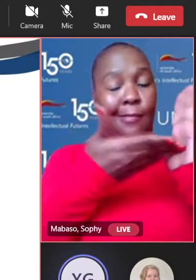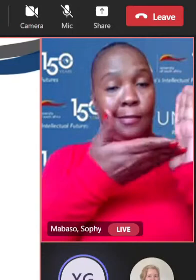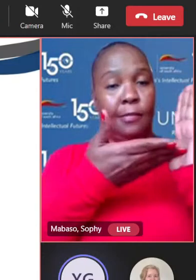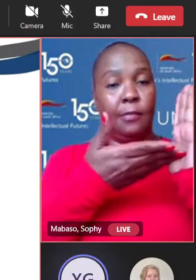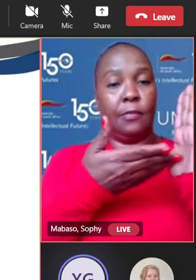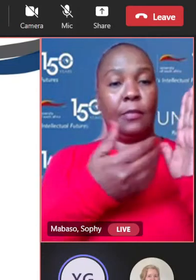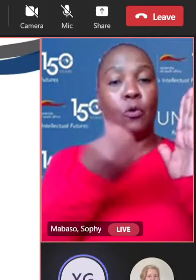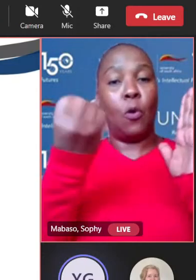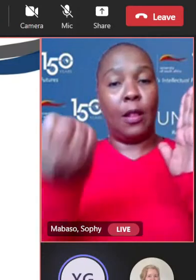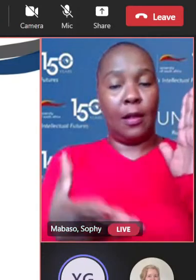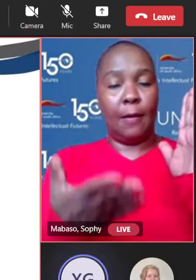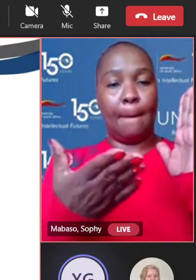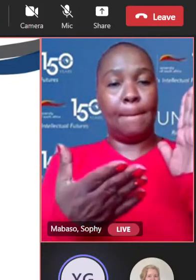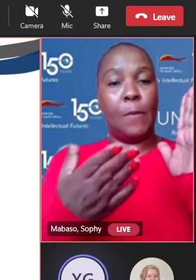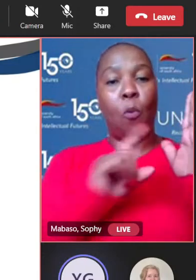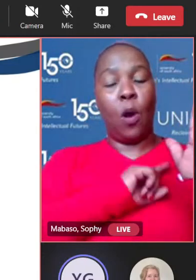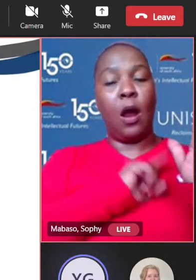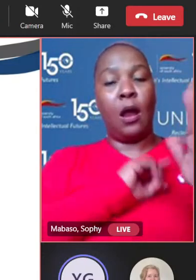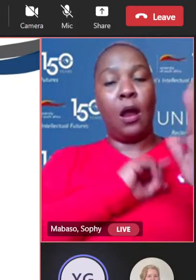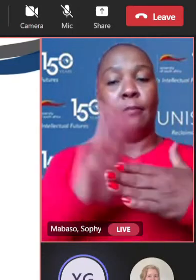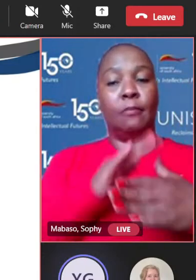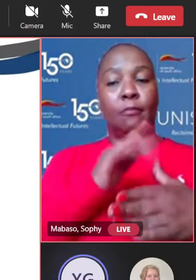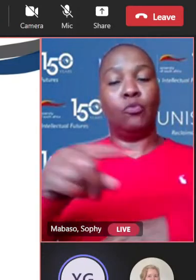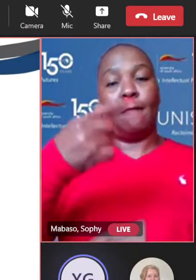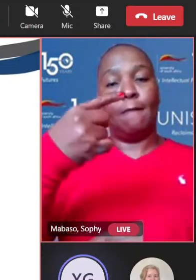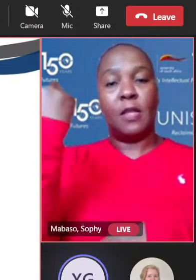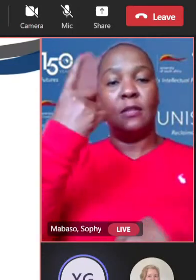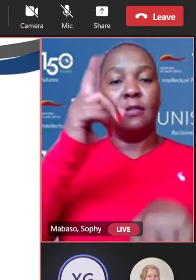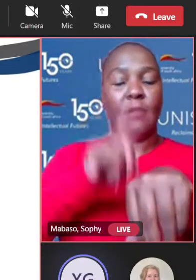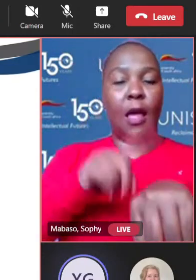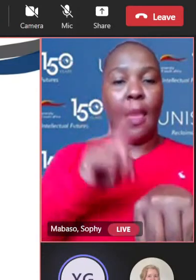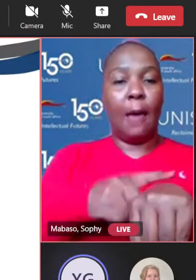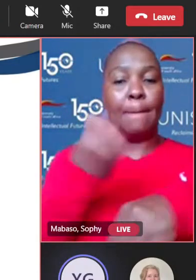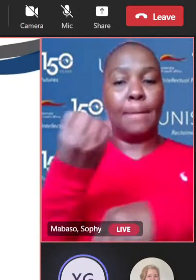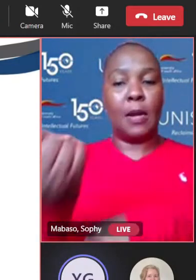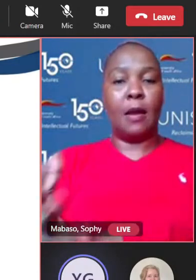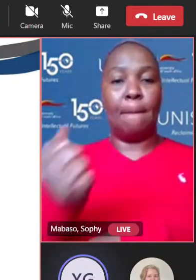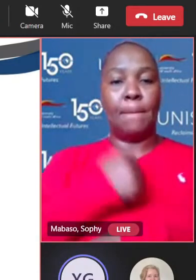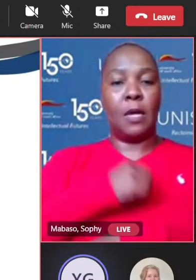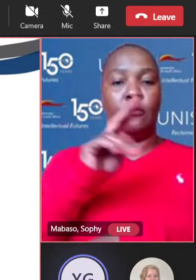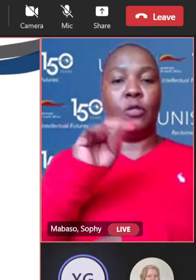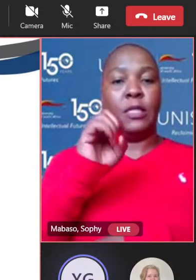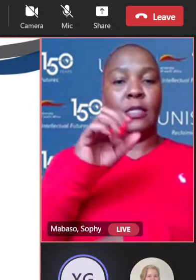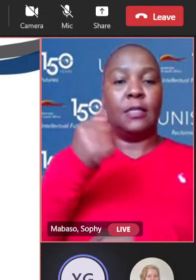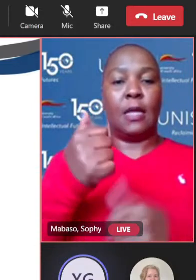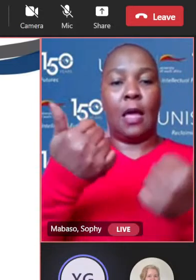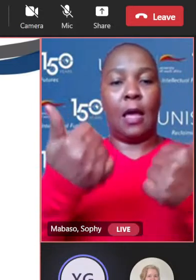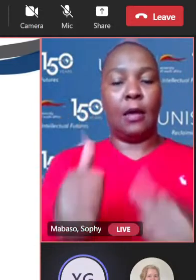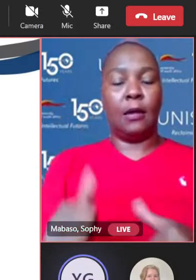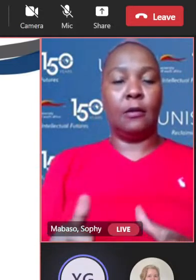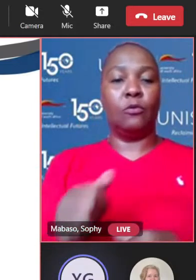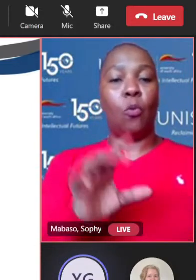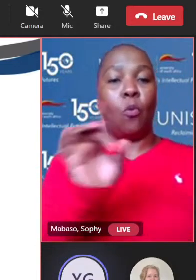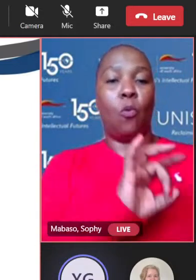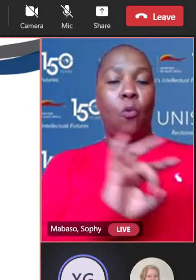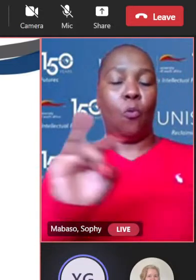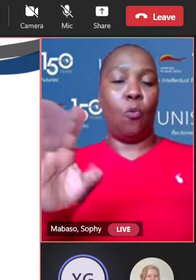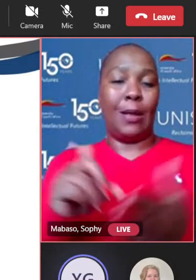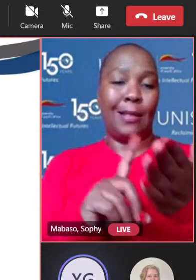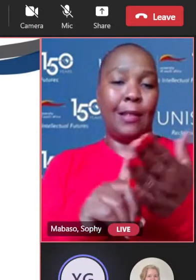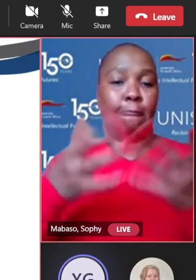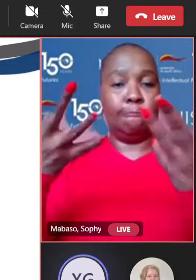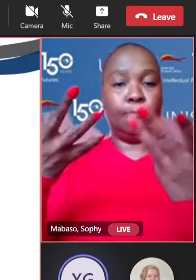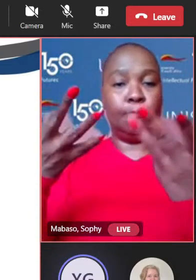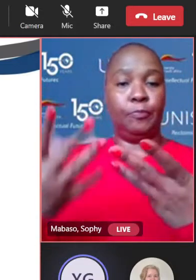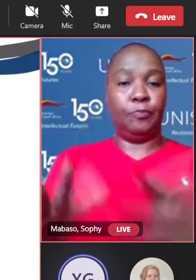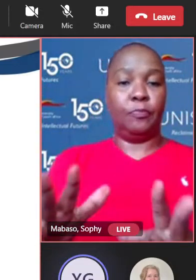claim, because it's your first time, you will claim your My Unisa account. As you can see, that once I click on